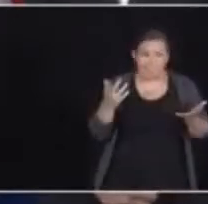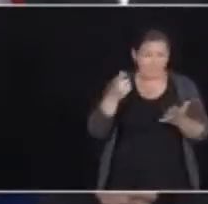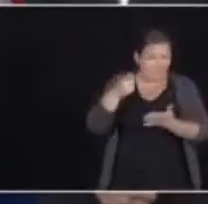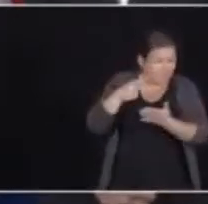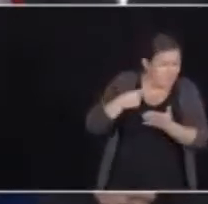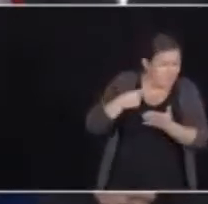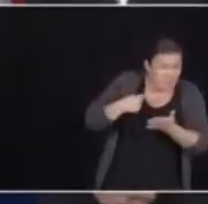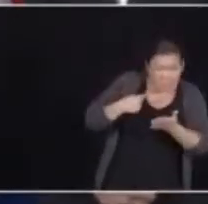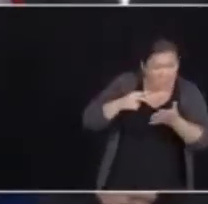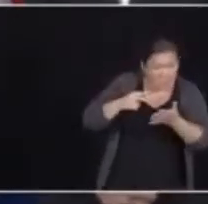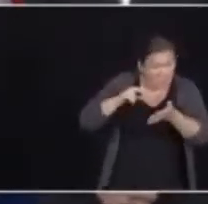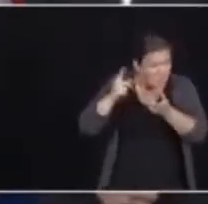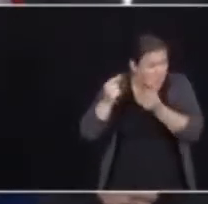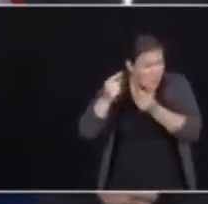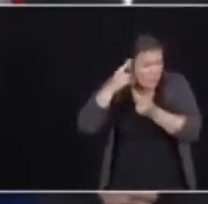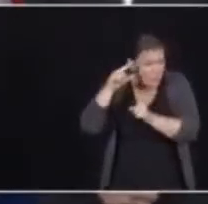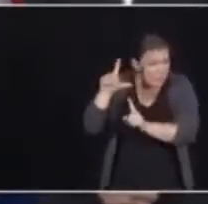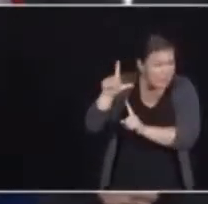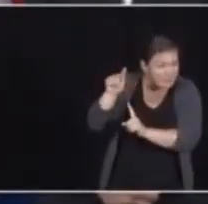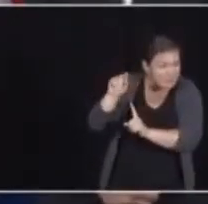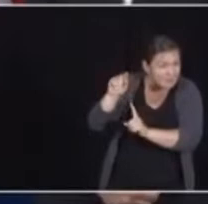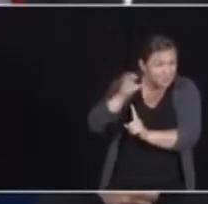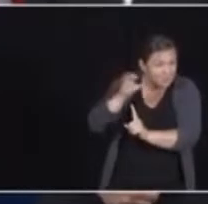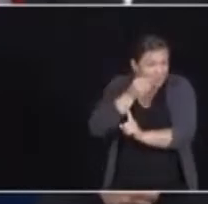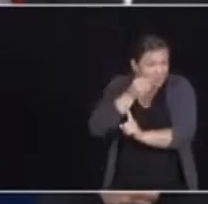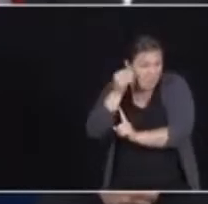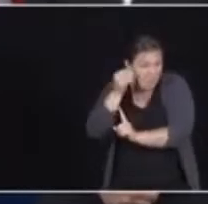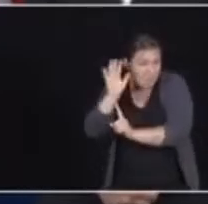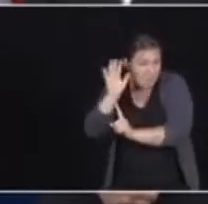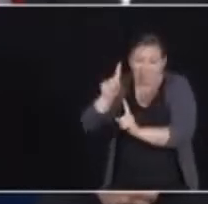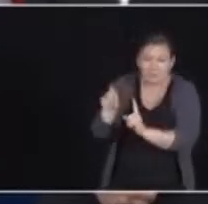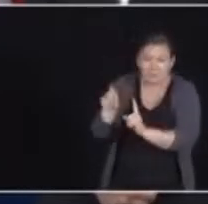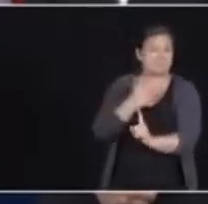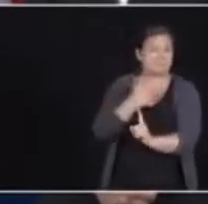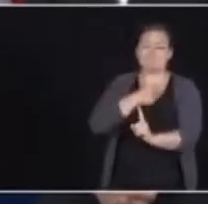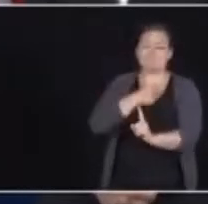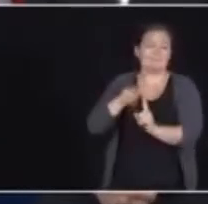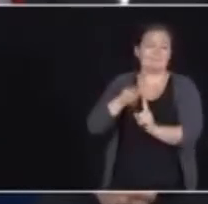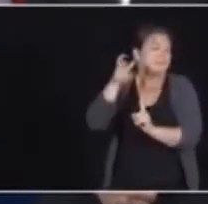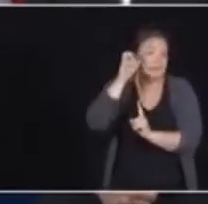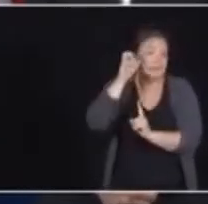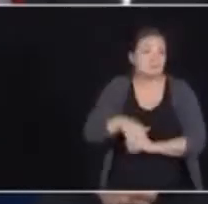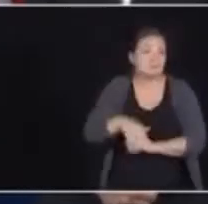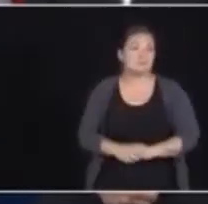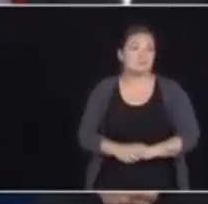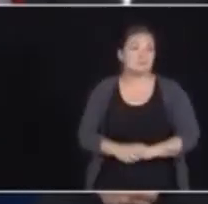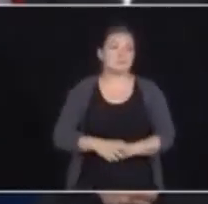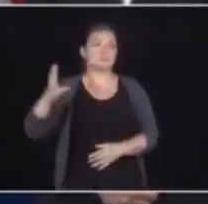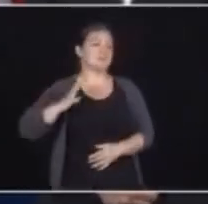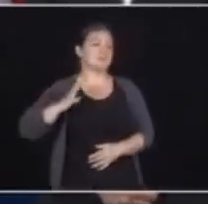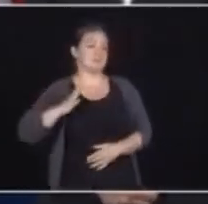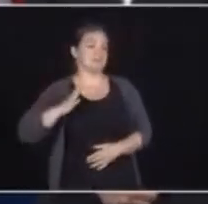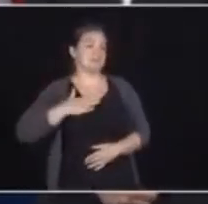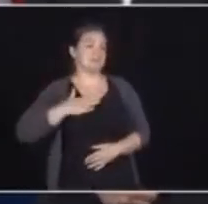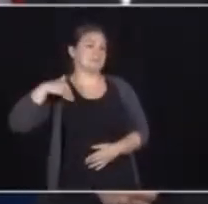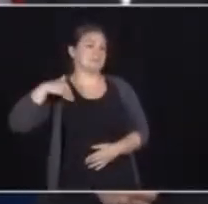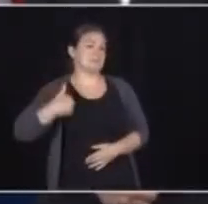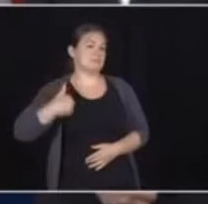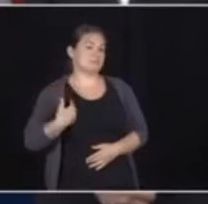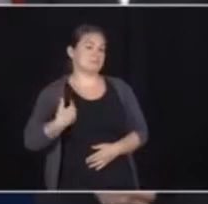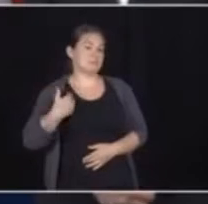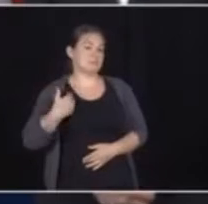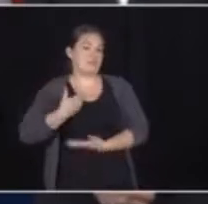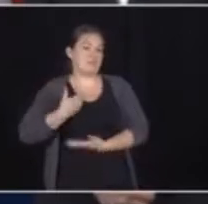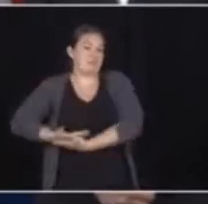care homes? Is that Yes, correct? I'm sorry. I apologize. Sorry about that. No, it's my fault. I'm bouncing my baby outside and the truck goes